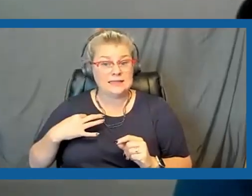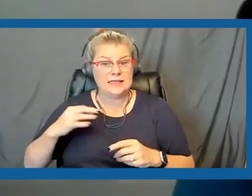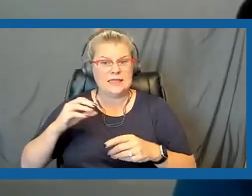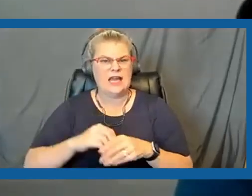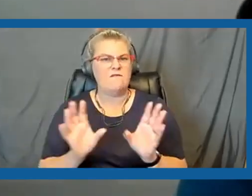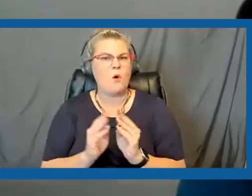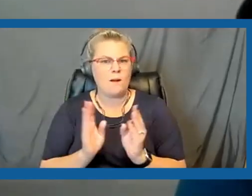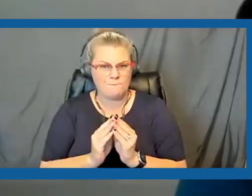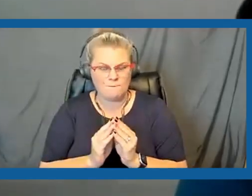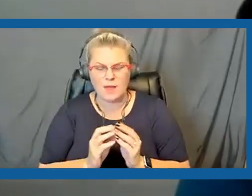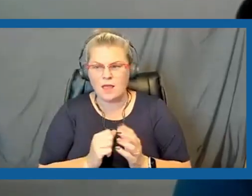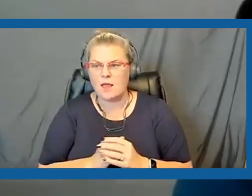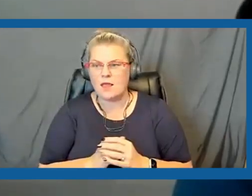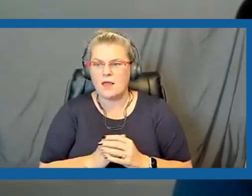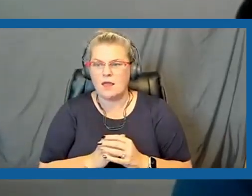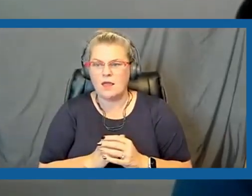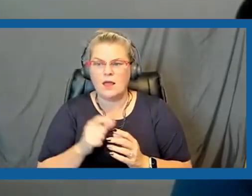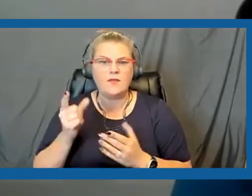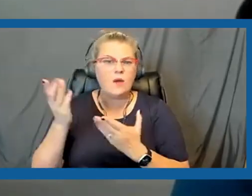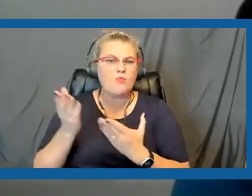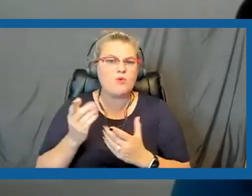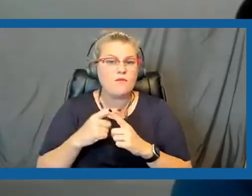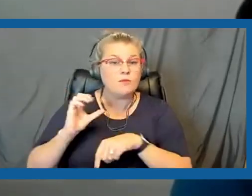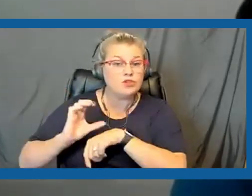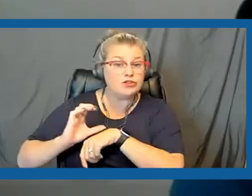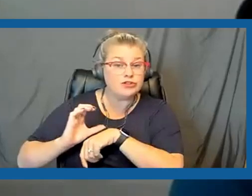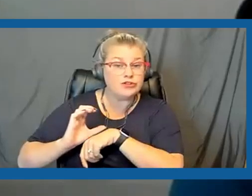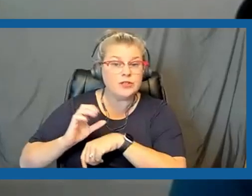forum. They were brought in by a church,